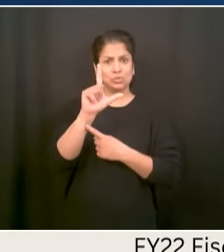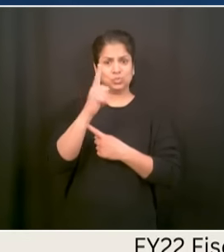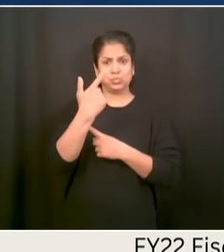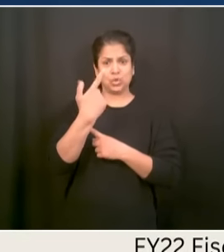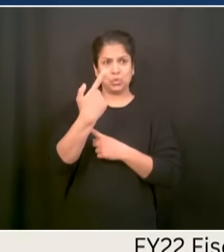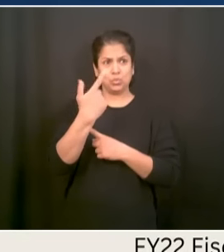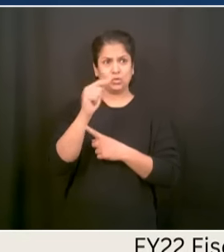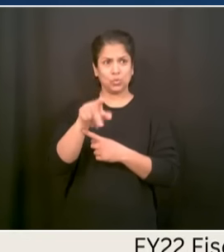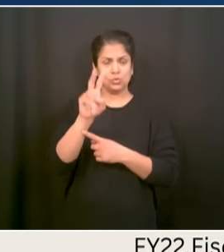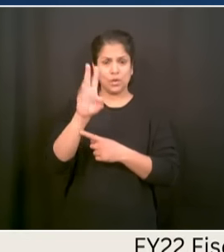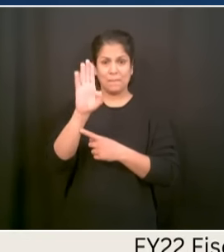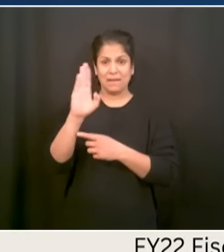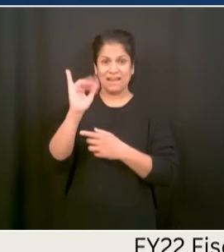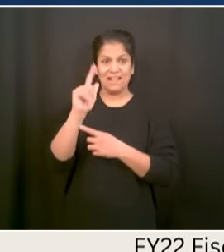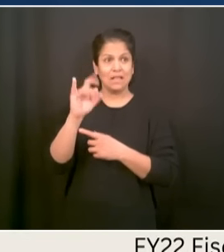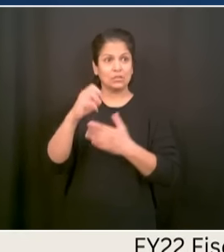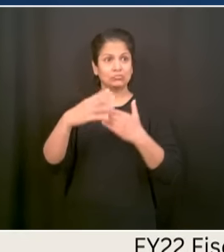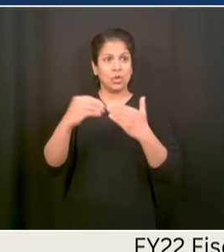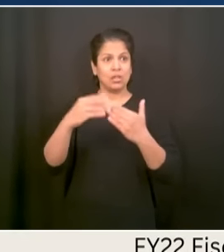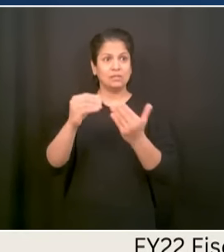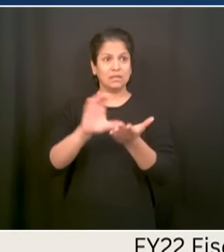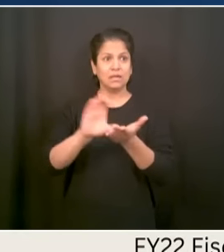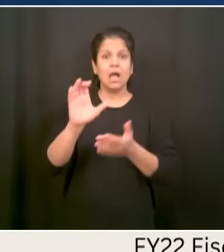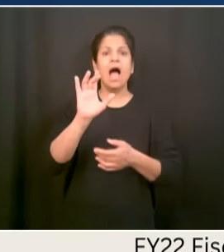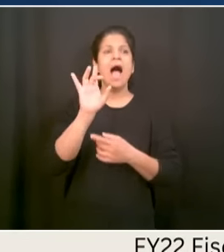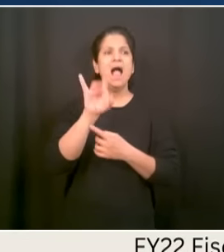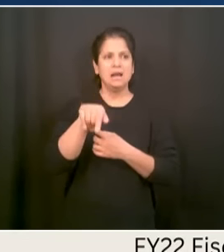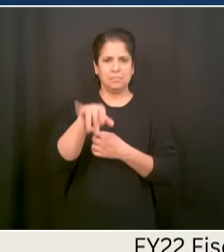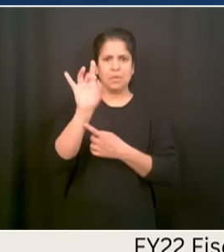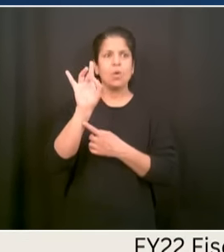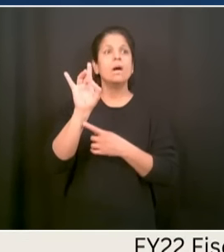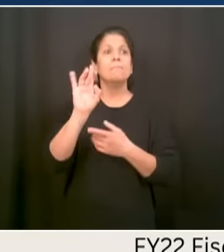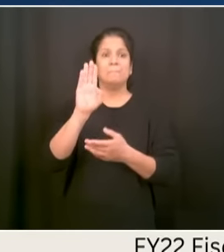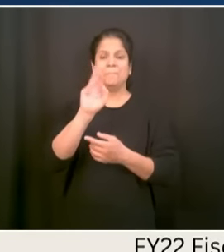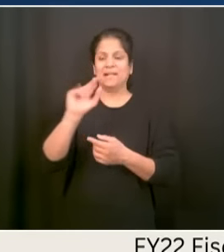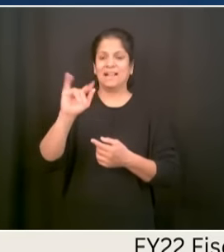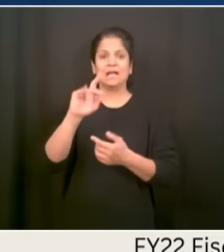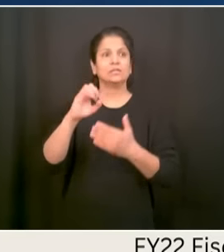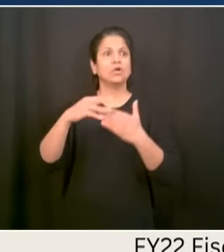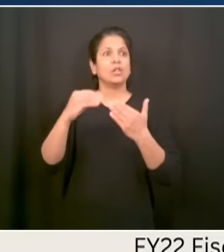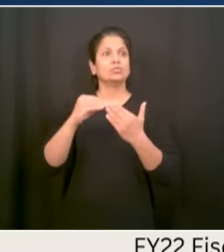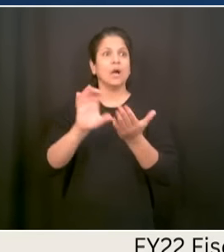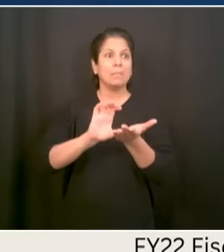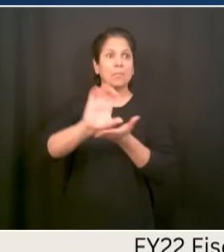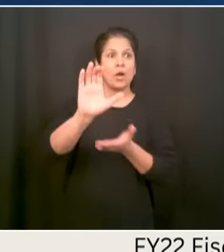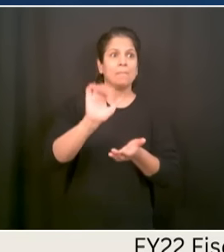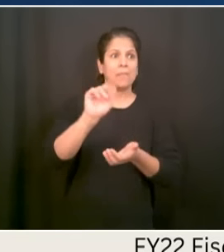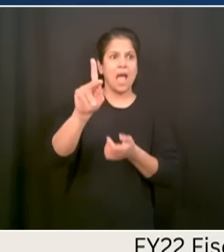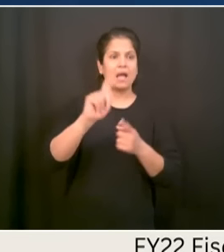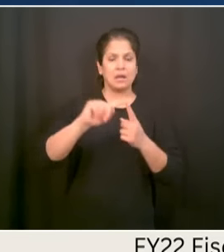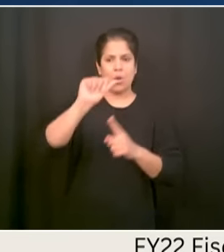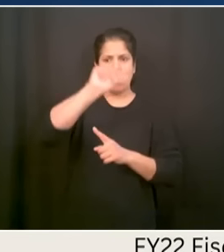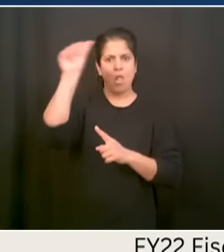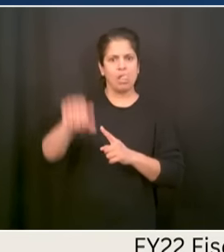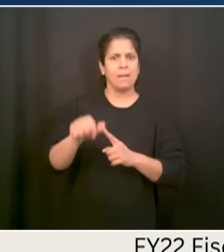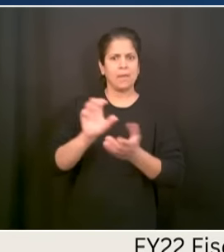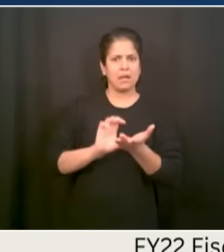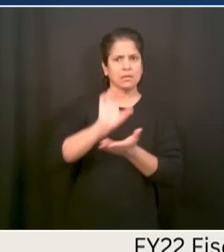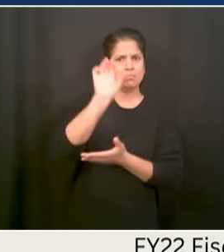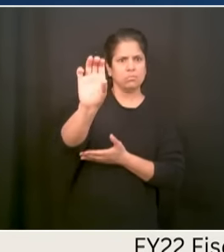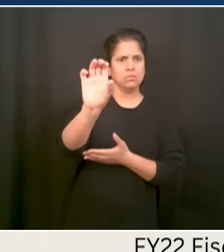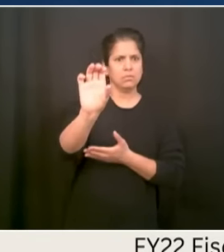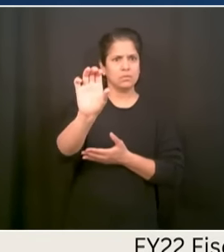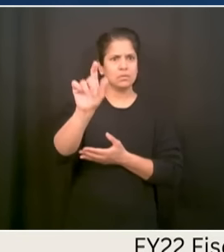$68.8 billion in revenue to Albany and received $47.6 billion back. That is more than a gap. It